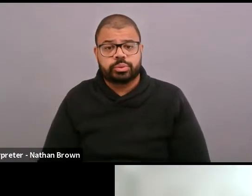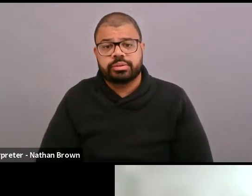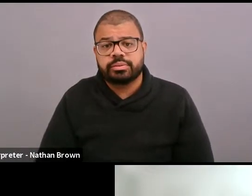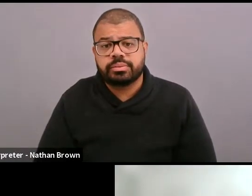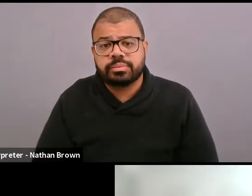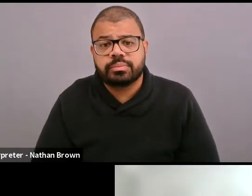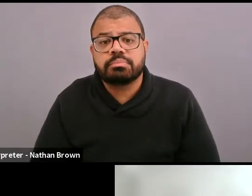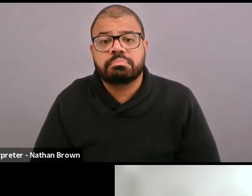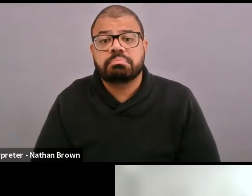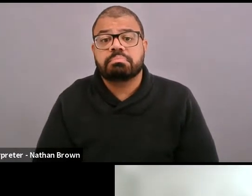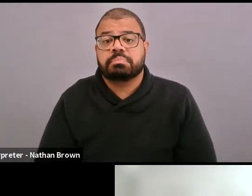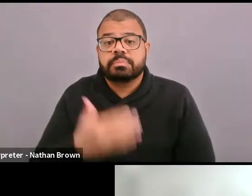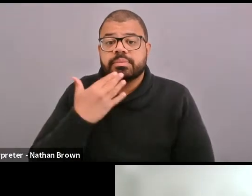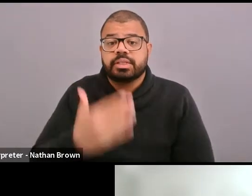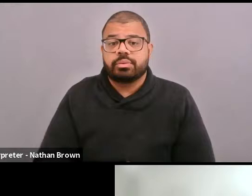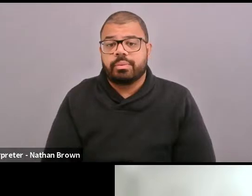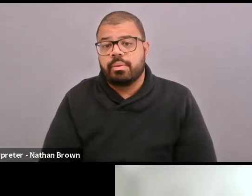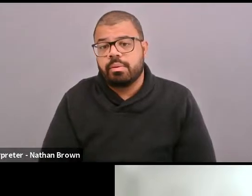Thank you.